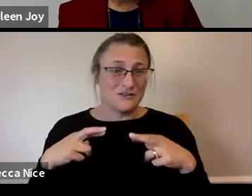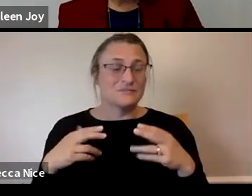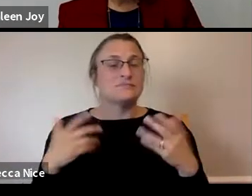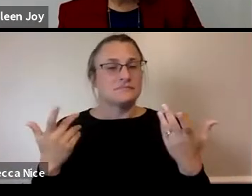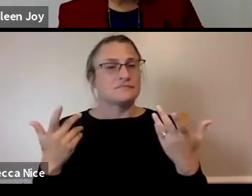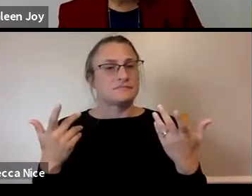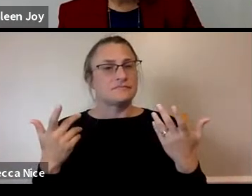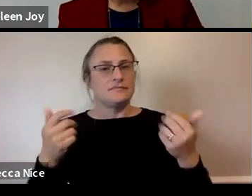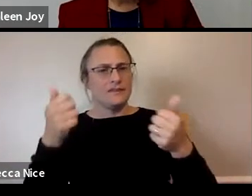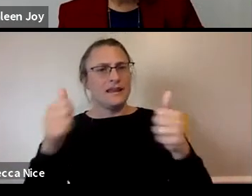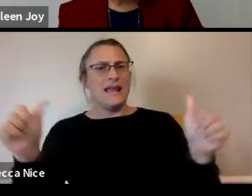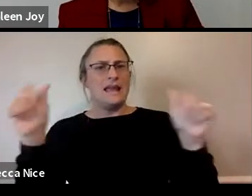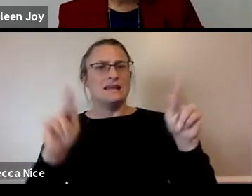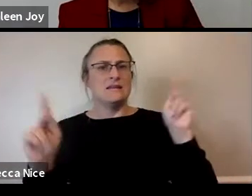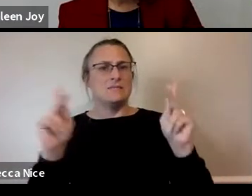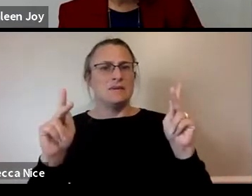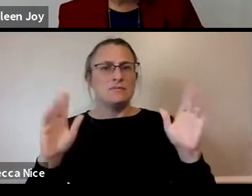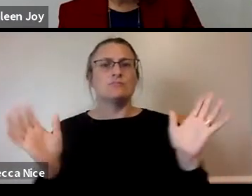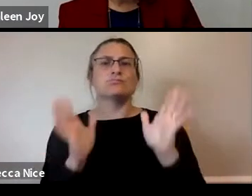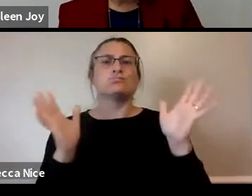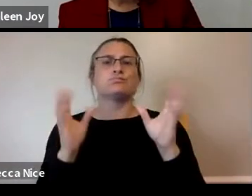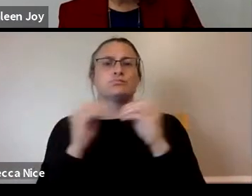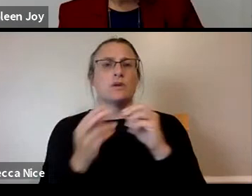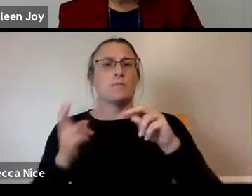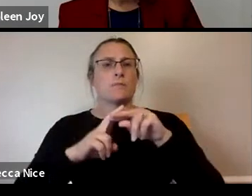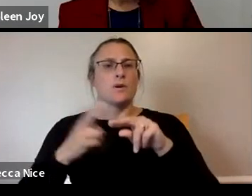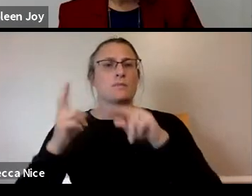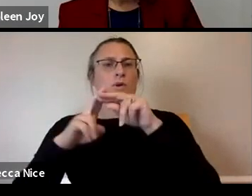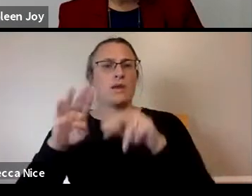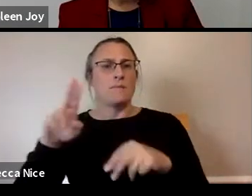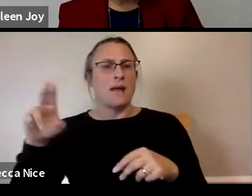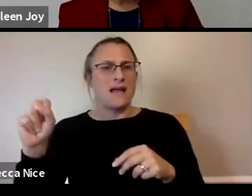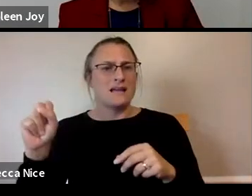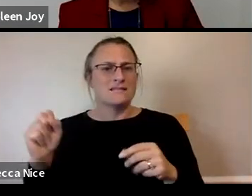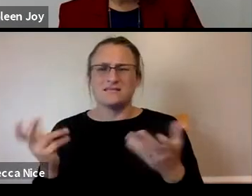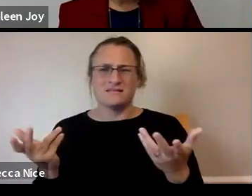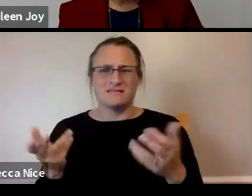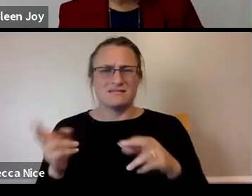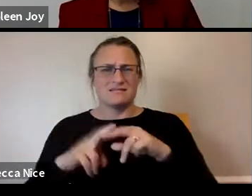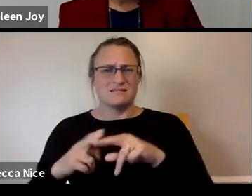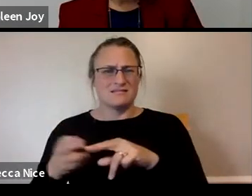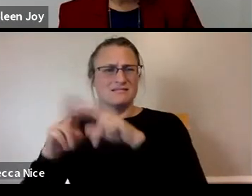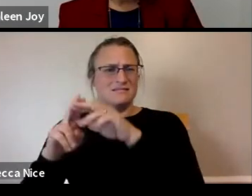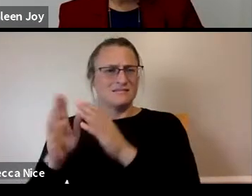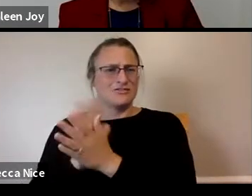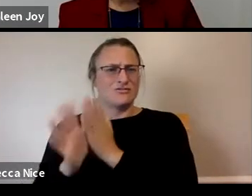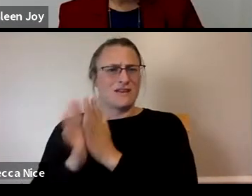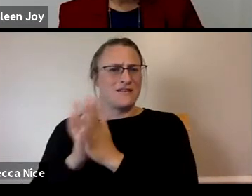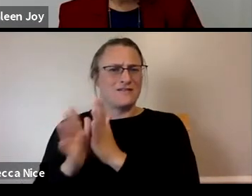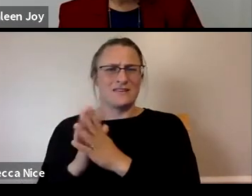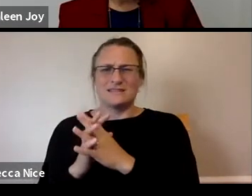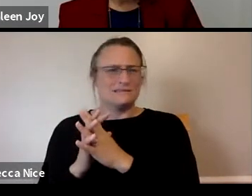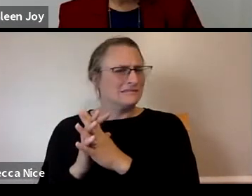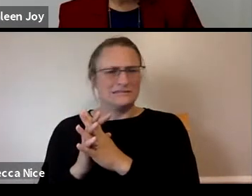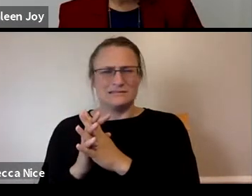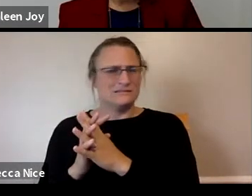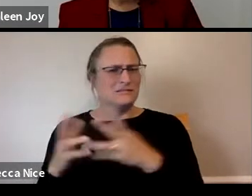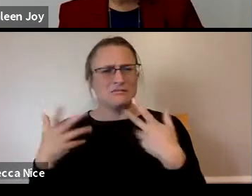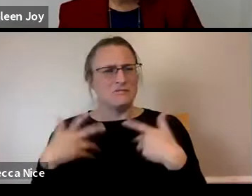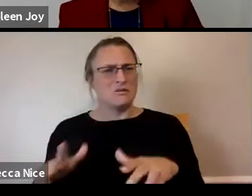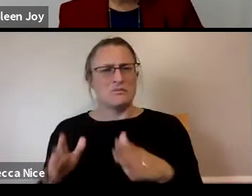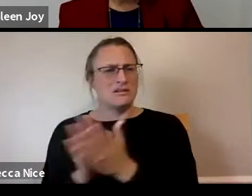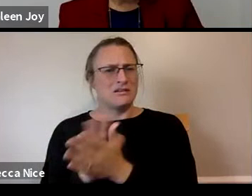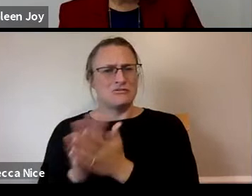Anybody who advocates increased bus service is just increasing traffic. We don't want traffic. We want